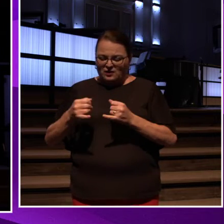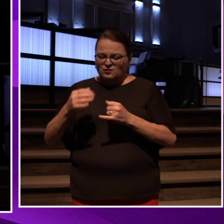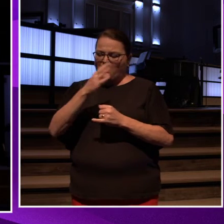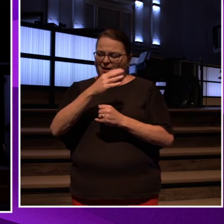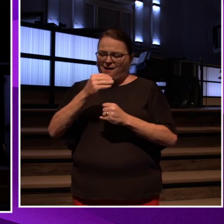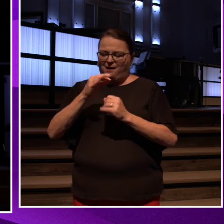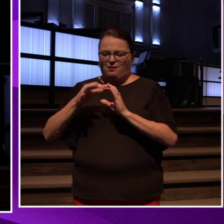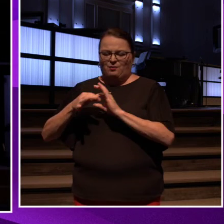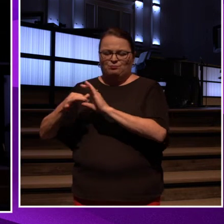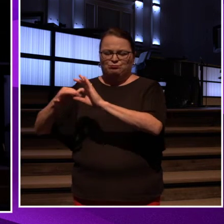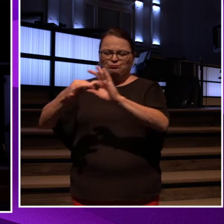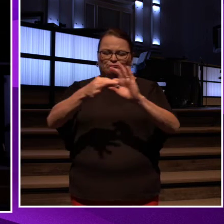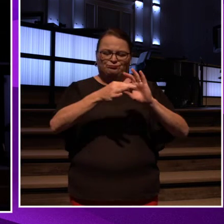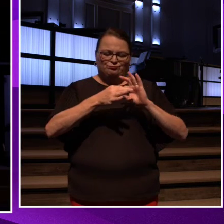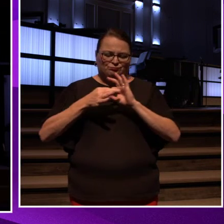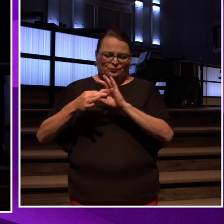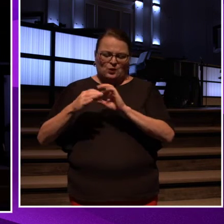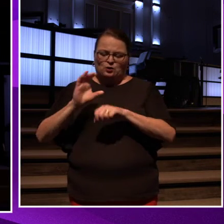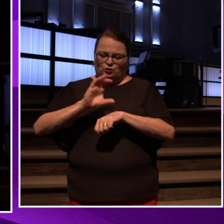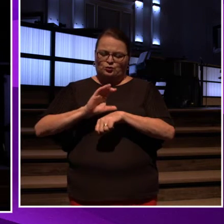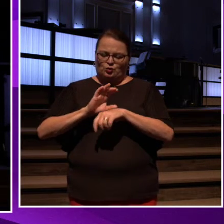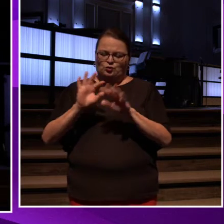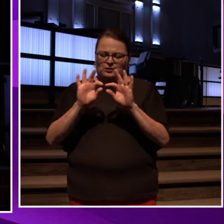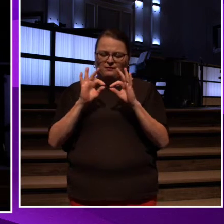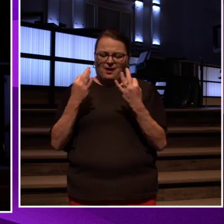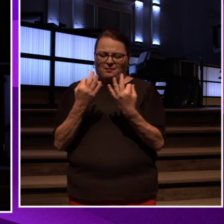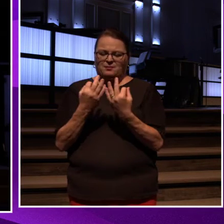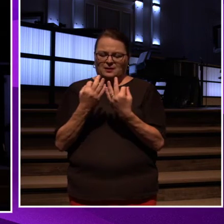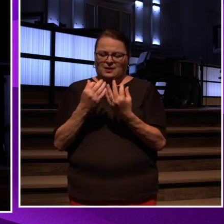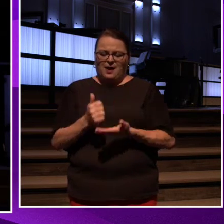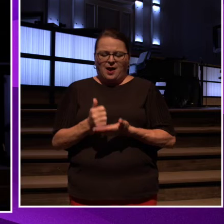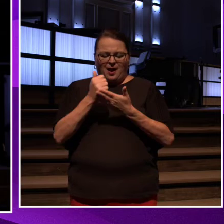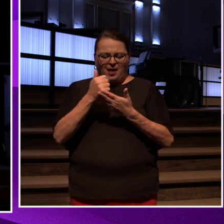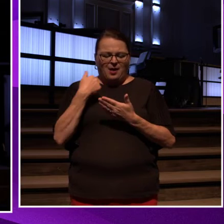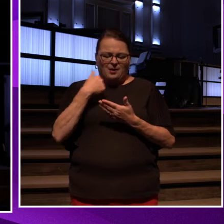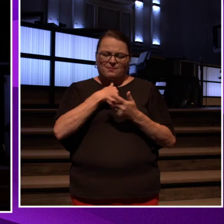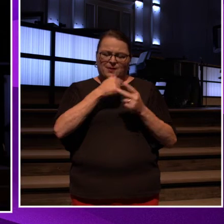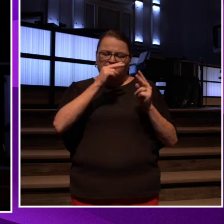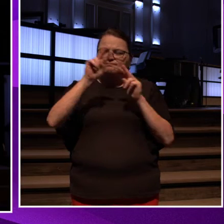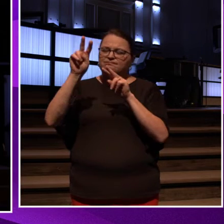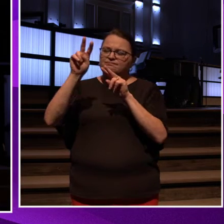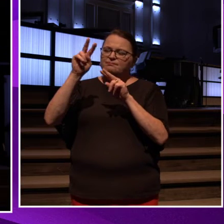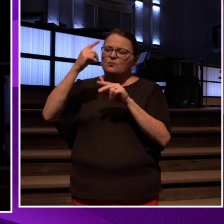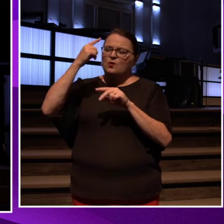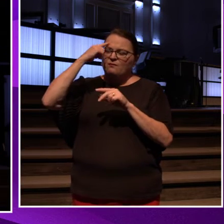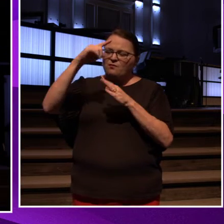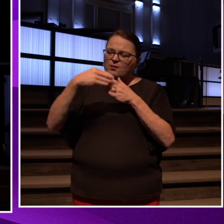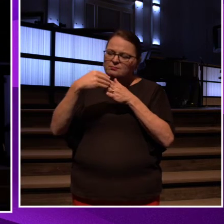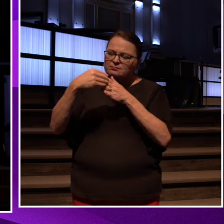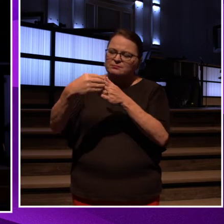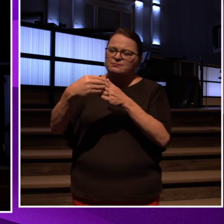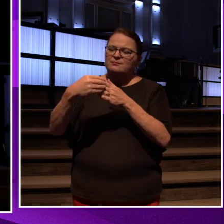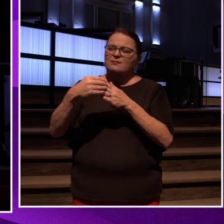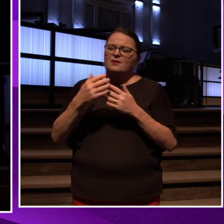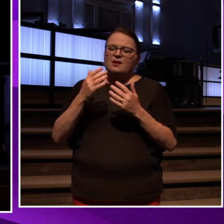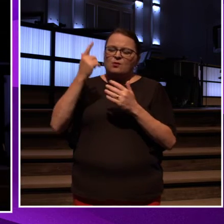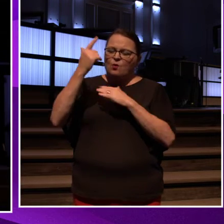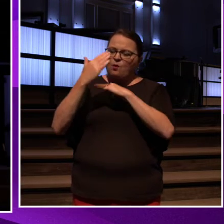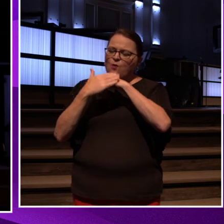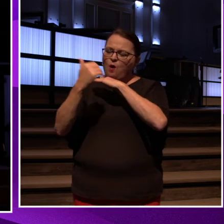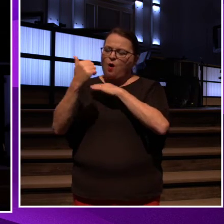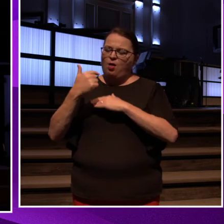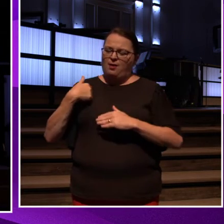family. And help us, Lord, to look to you for insight and direction and how you are calling us to